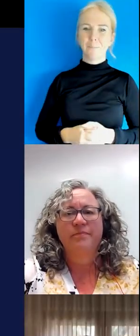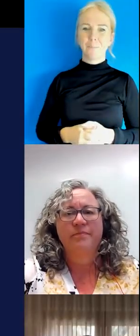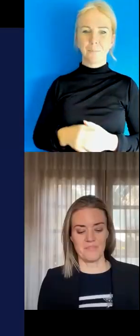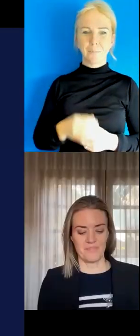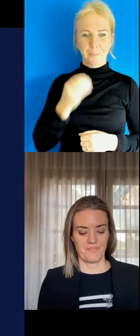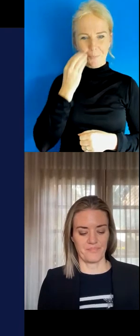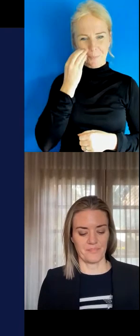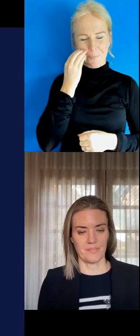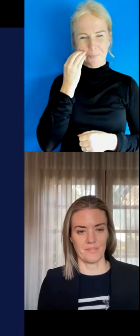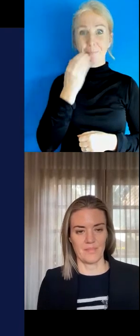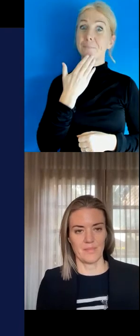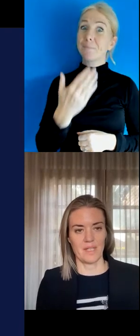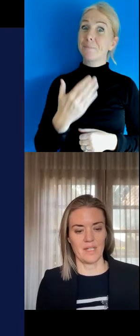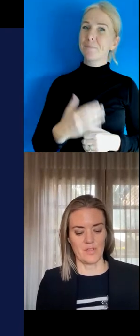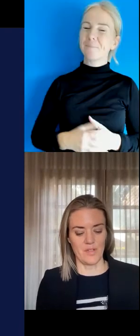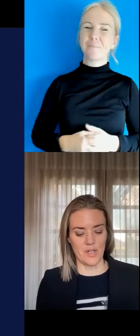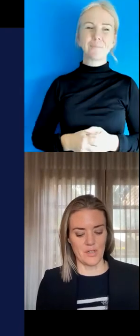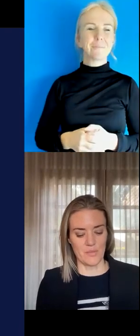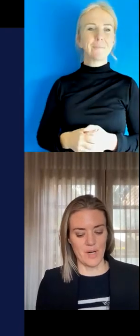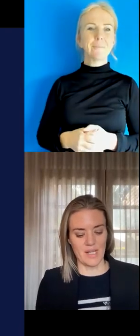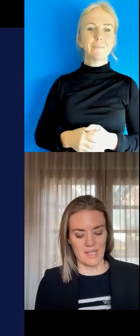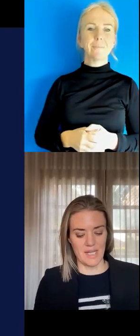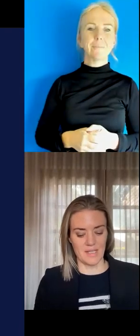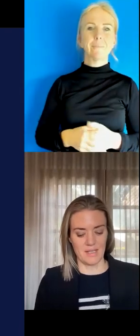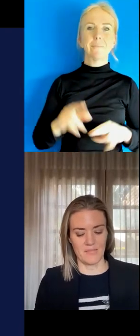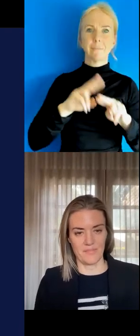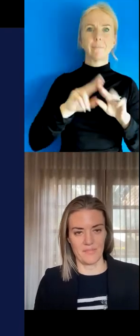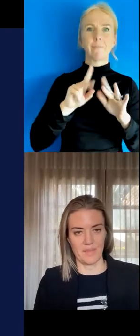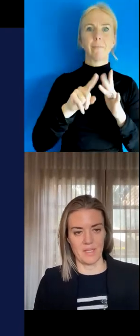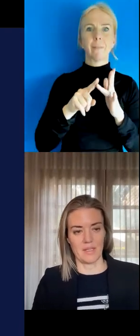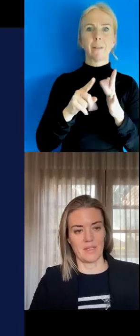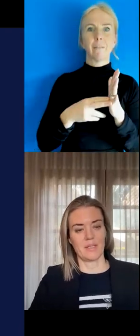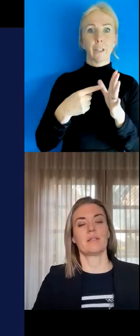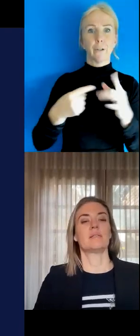Thank you, Tanya. It's Fiona from Randstad.